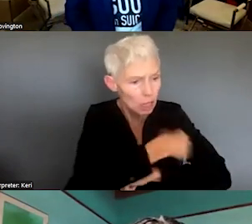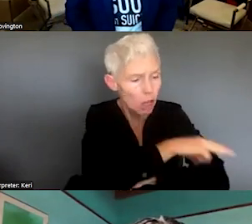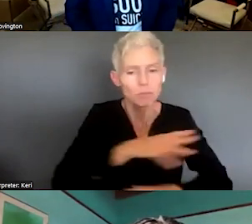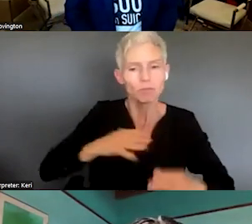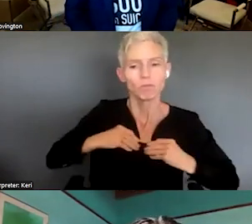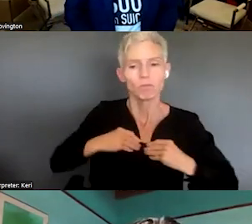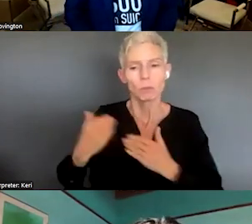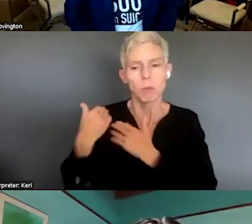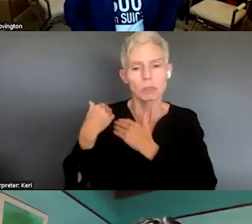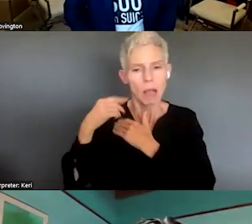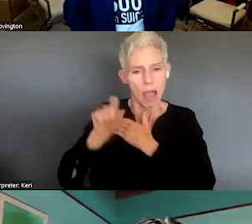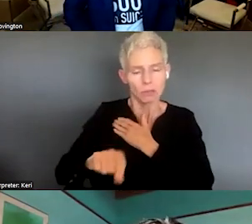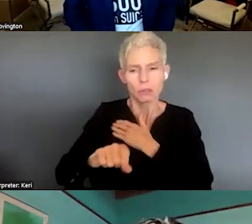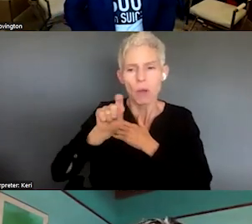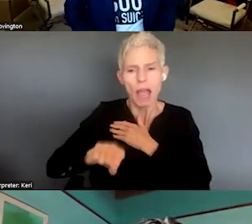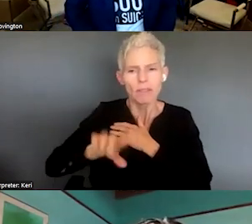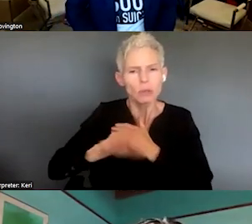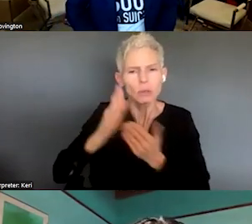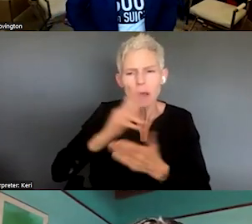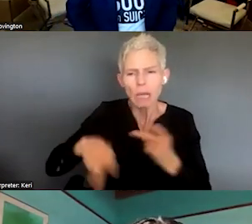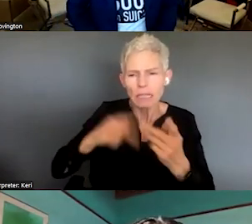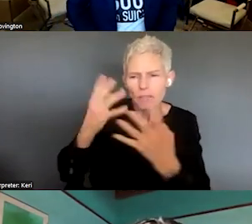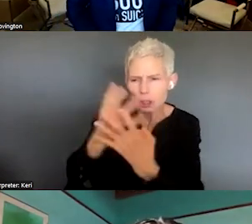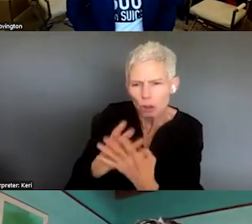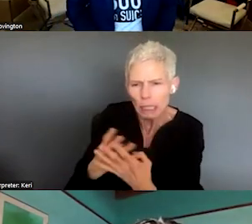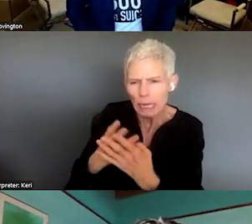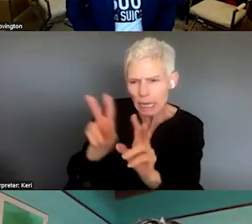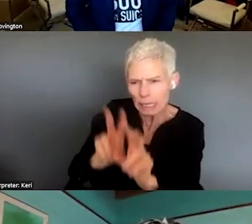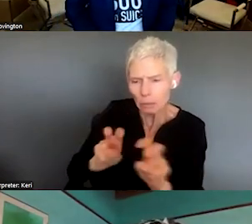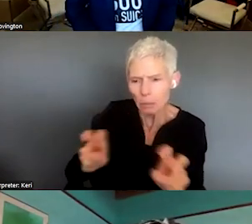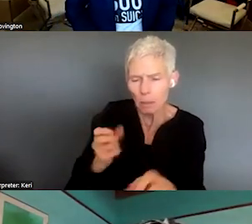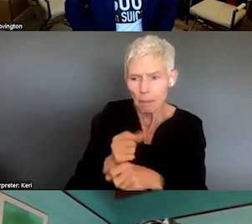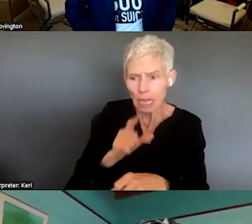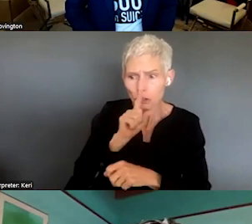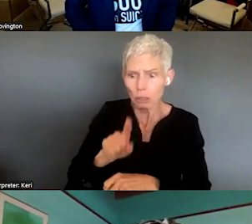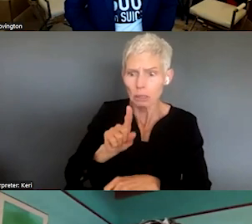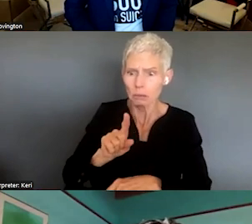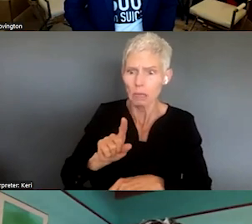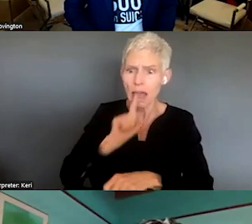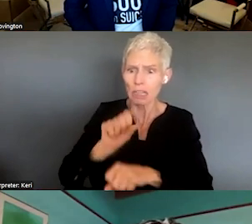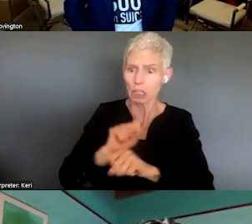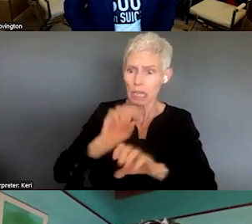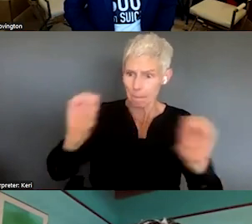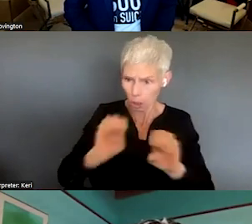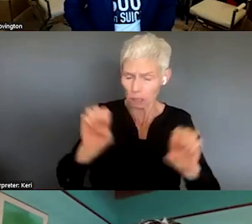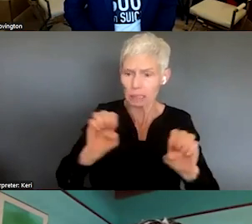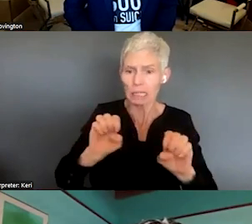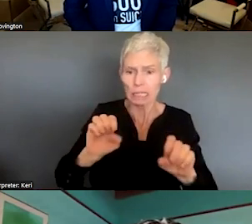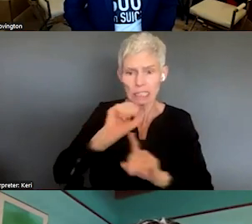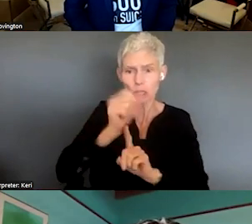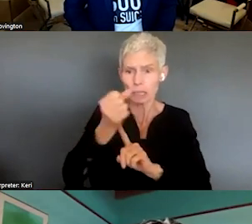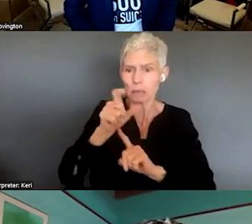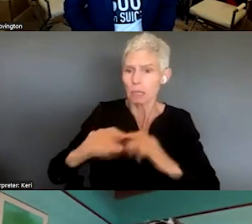have to do some kind of screening and assessment, determine if they have an emergency condition that needs to be stabilized,